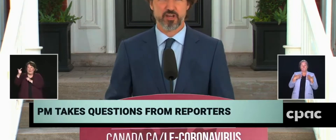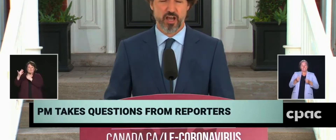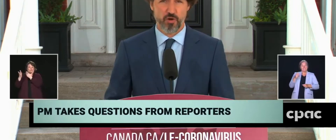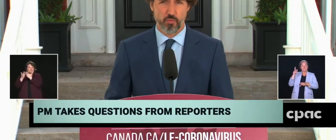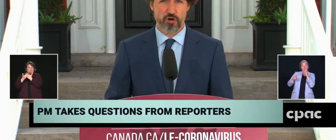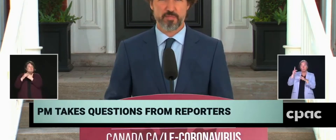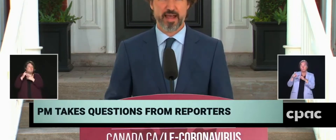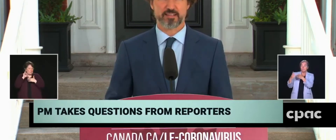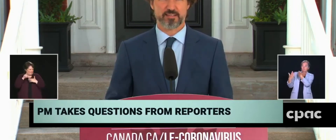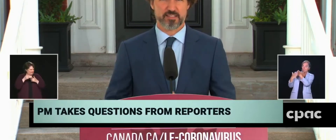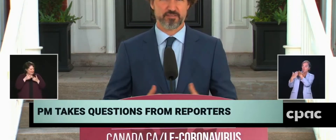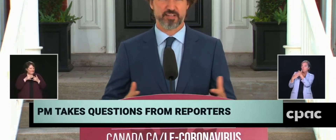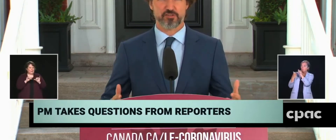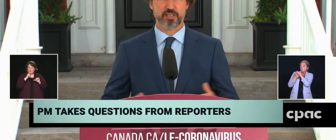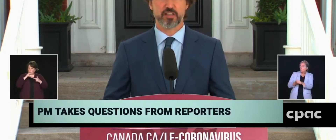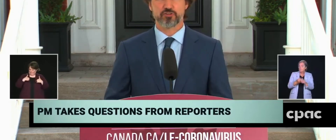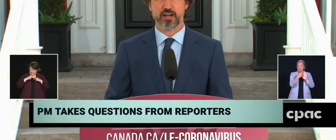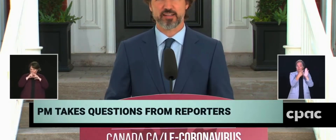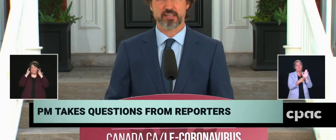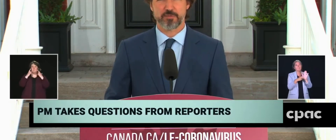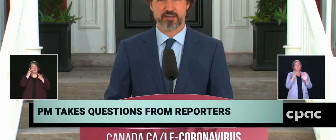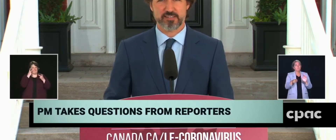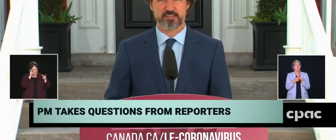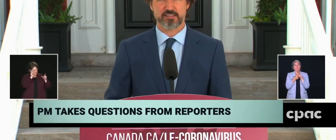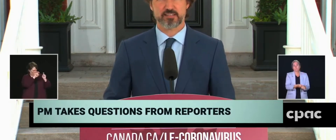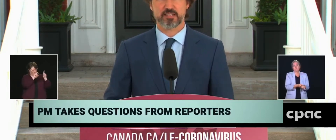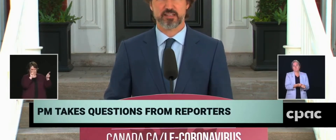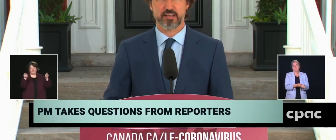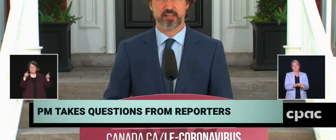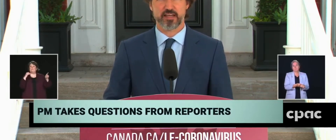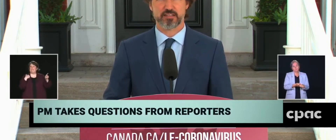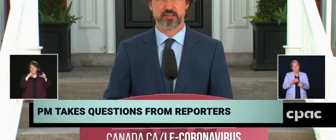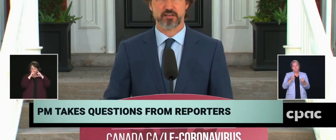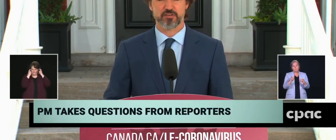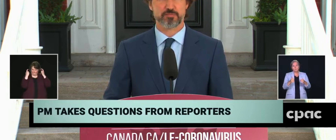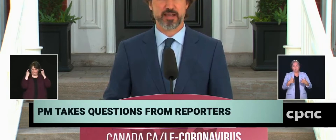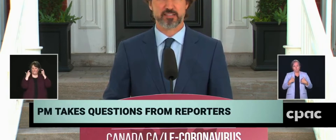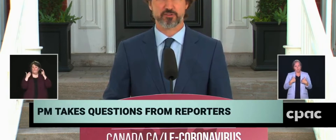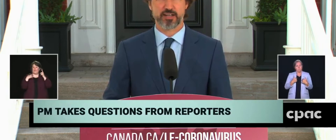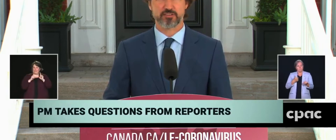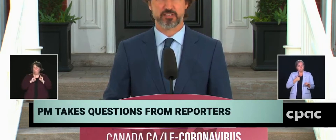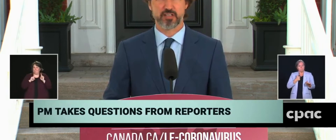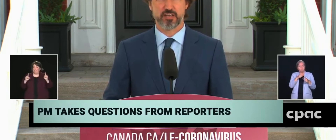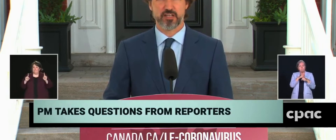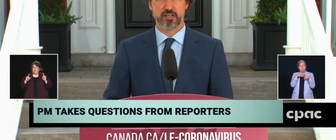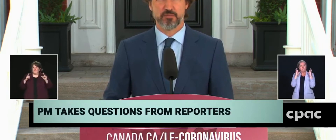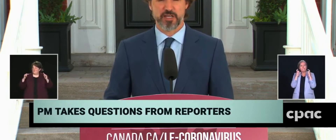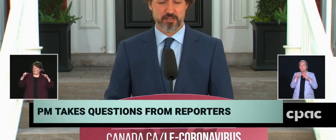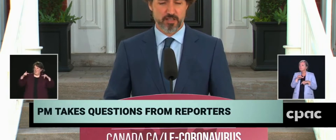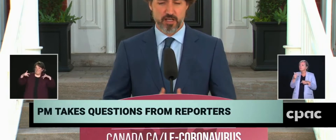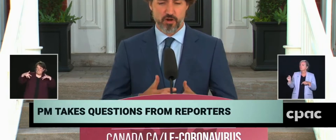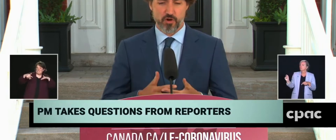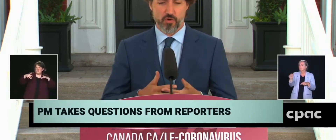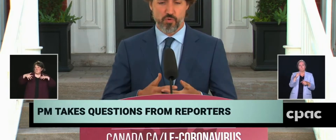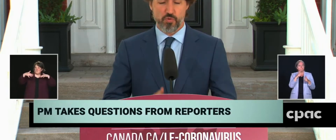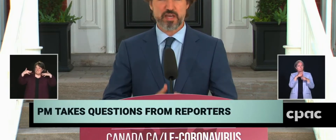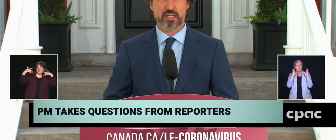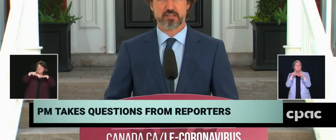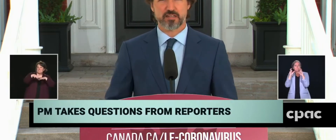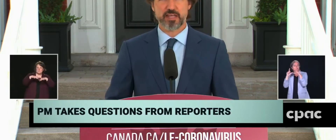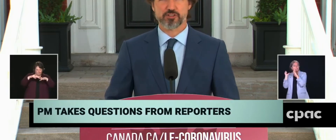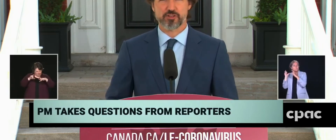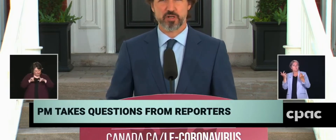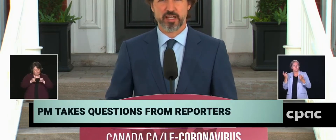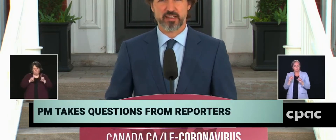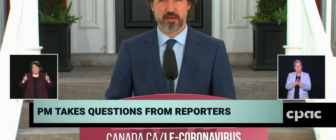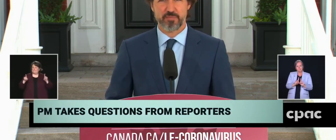many others wore masks, even as we tried to keep our distances in those massive crowds. But we